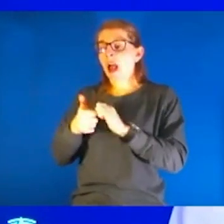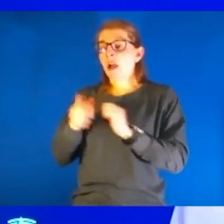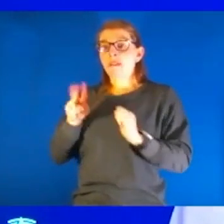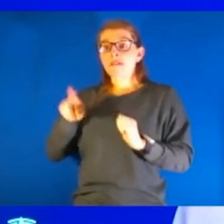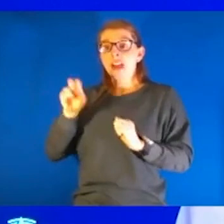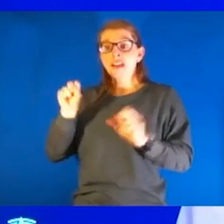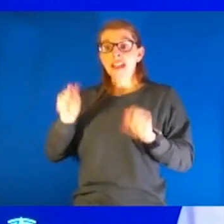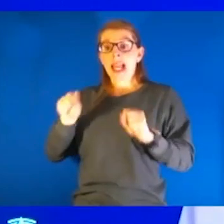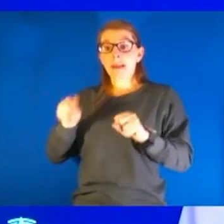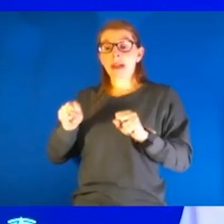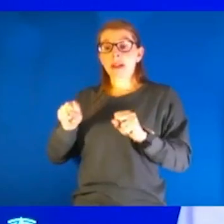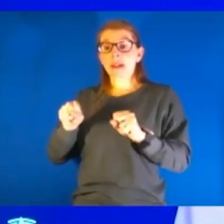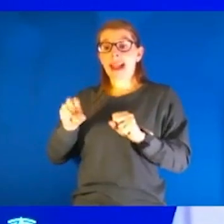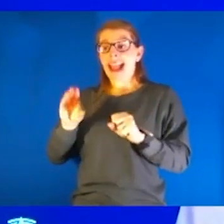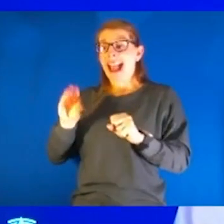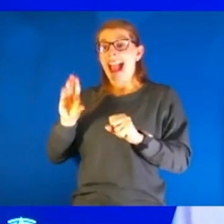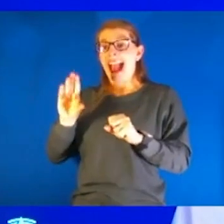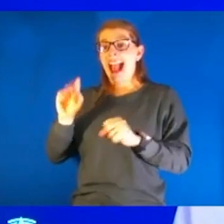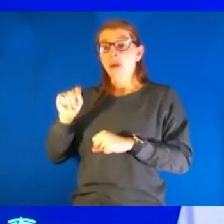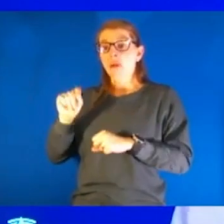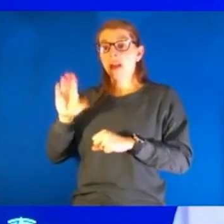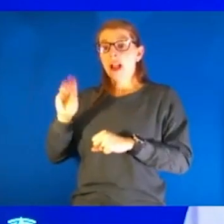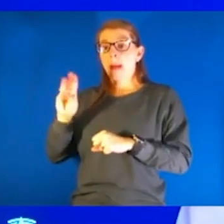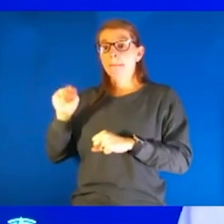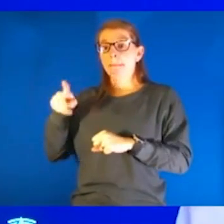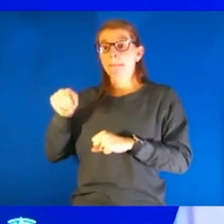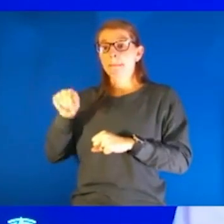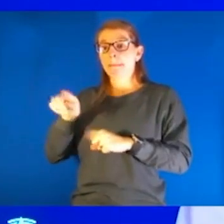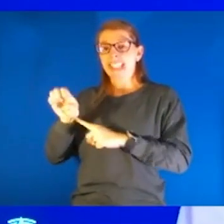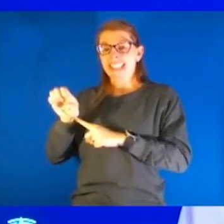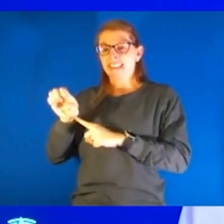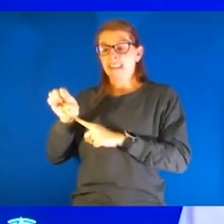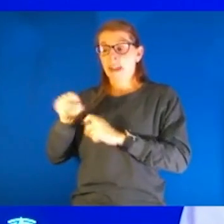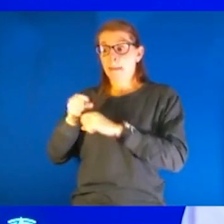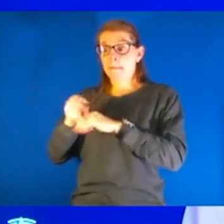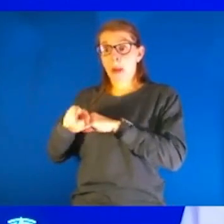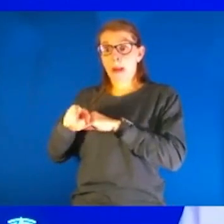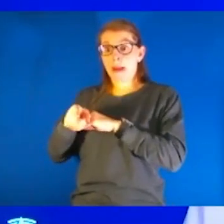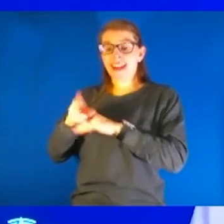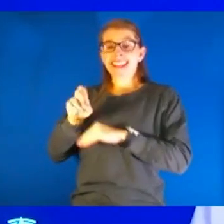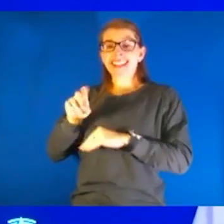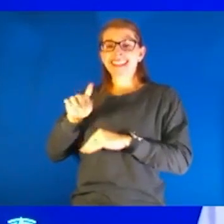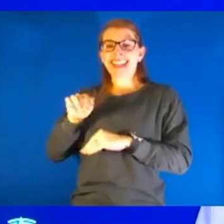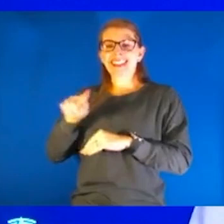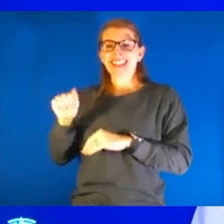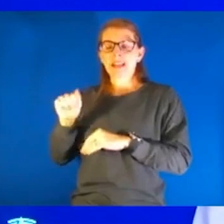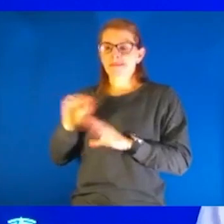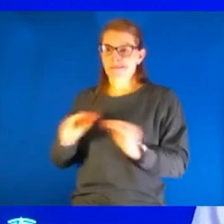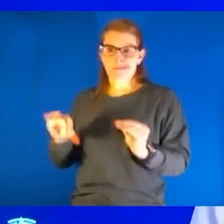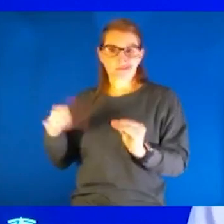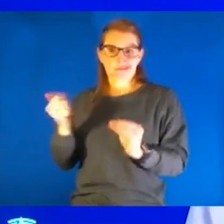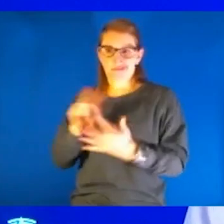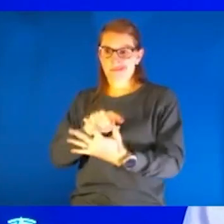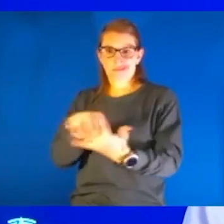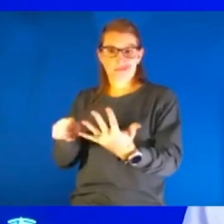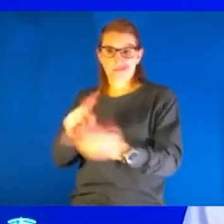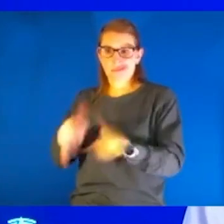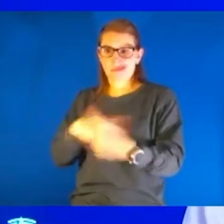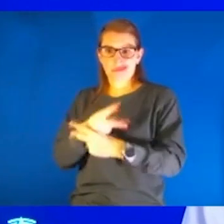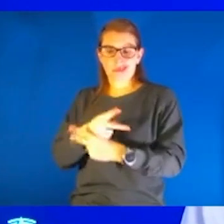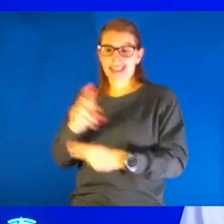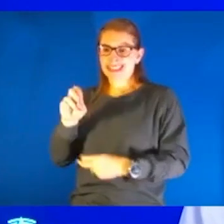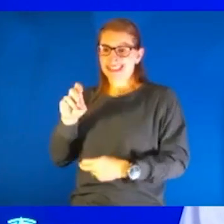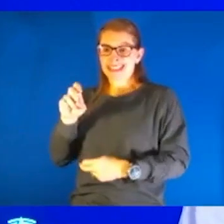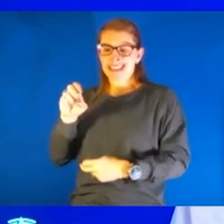is the virus able to outcompete? So far, nothing has shown to outcompete Delta variant. Delta variant gets into